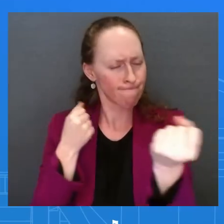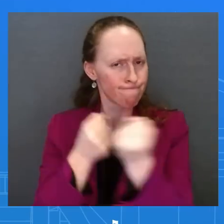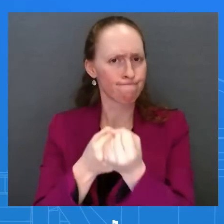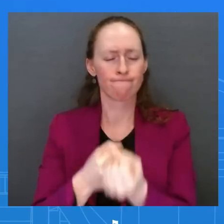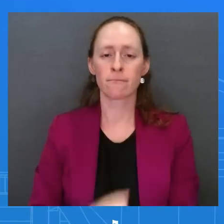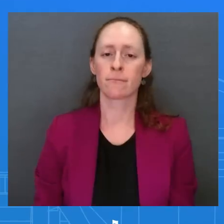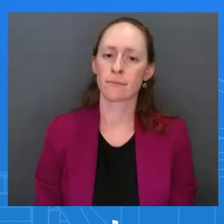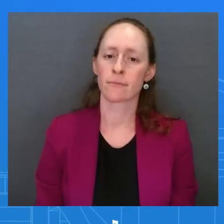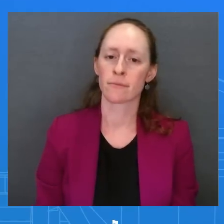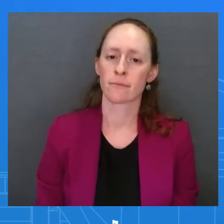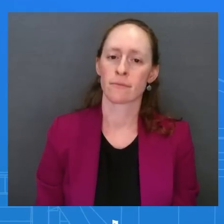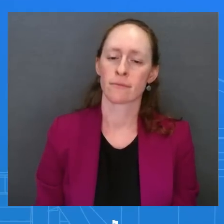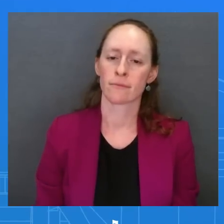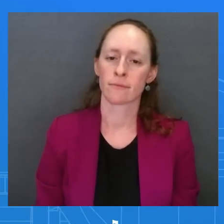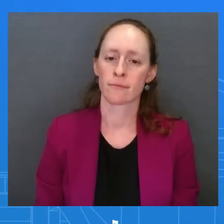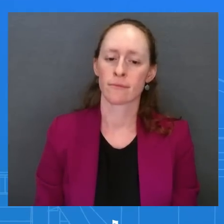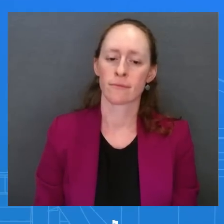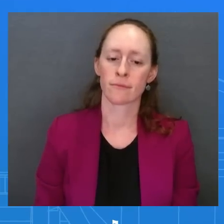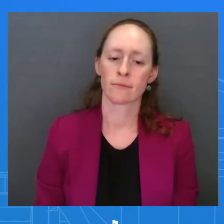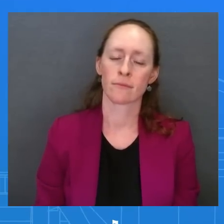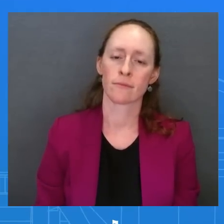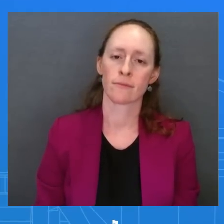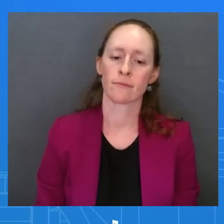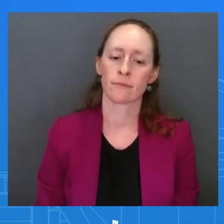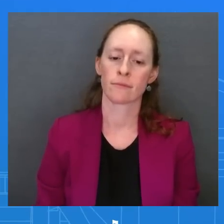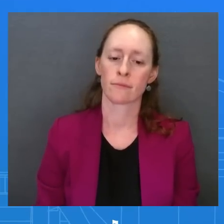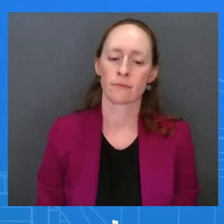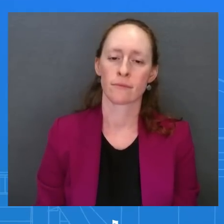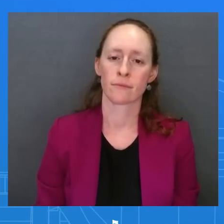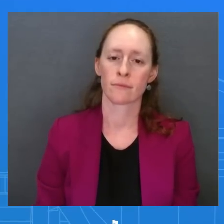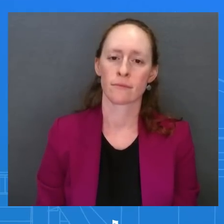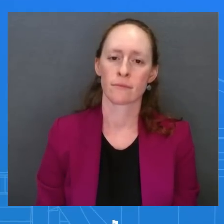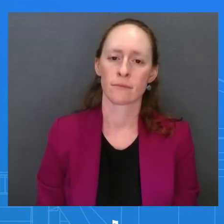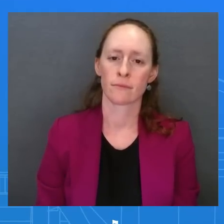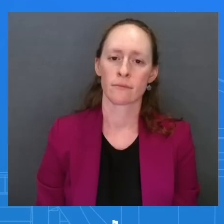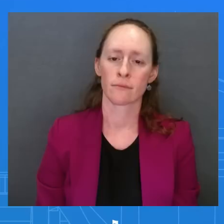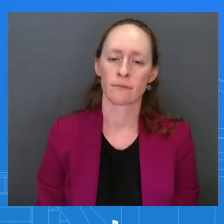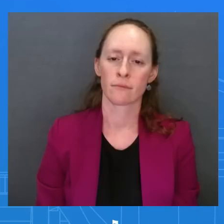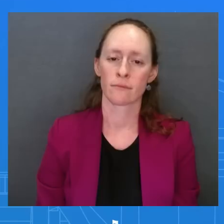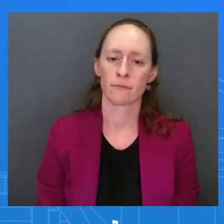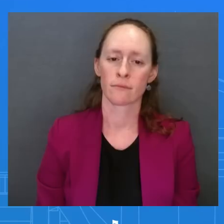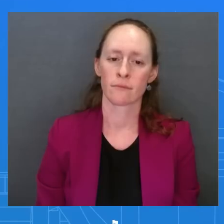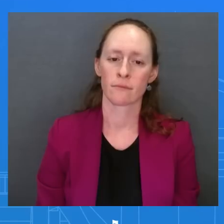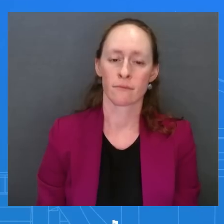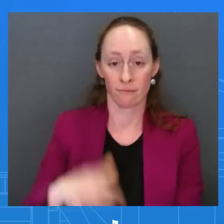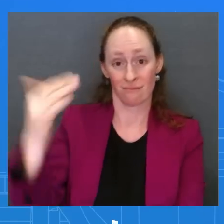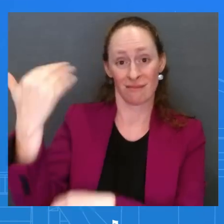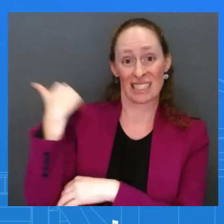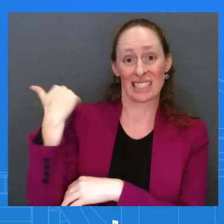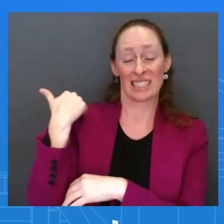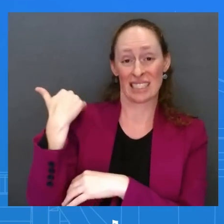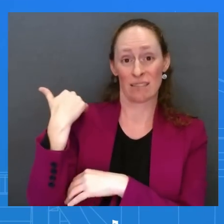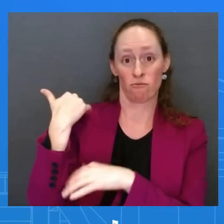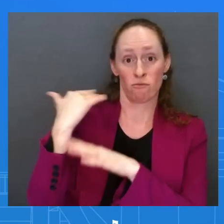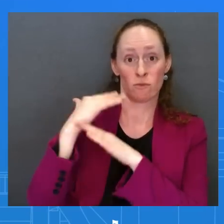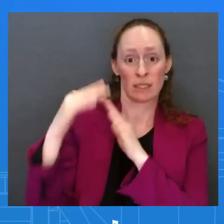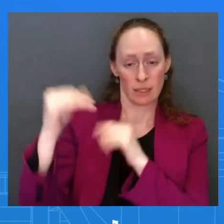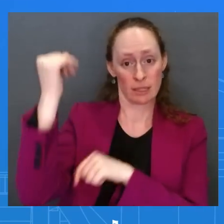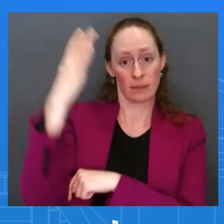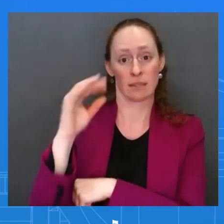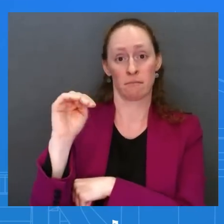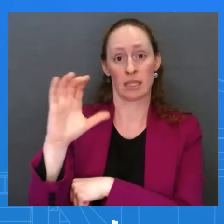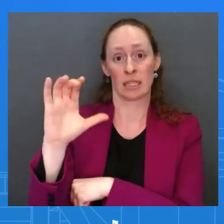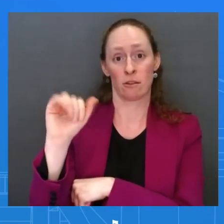lot, Karine. Over the weekend, Speaker McCarthy floated this idea of launching an impeachment inquiry